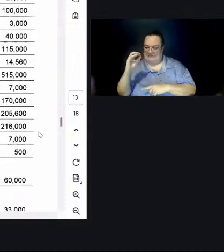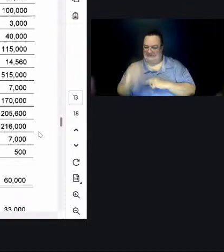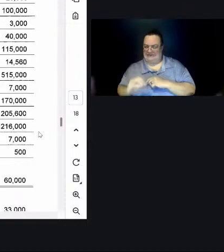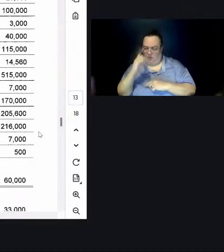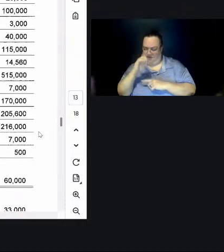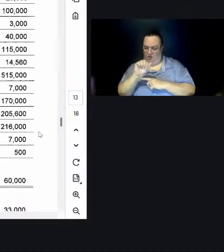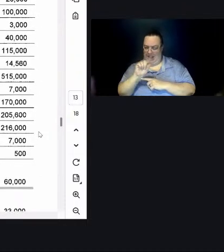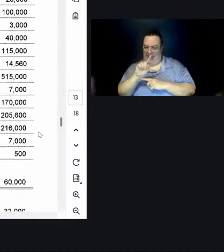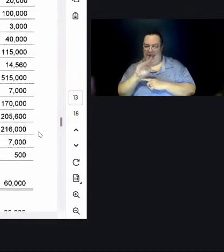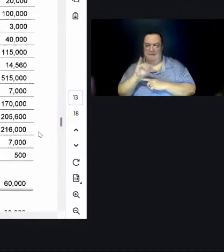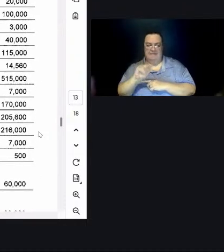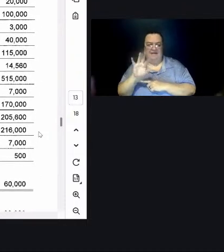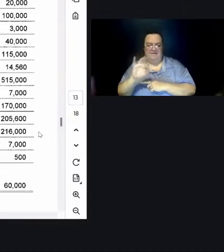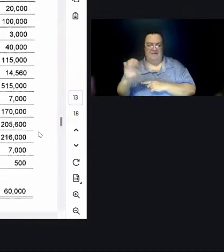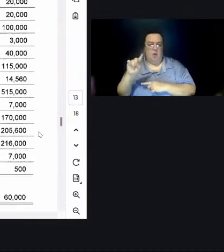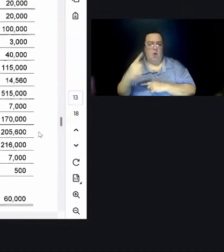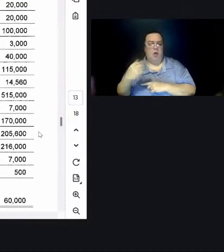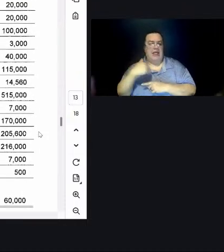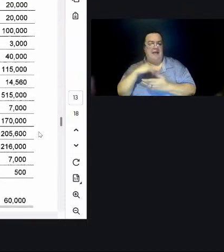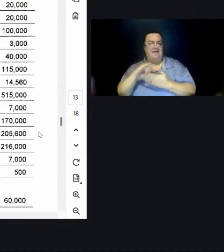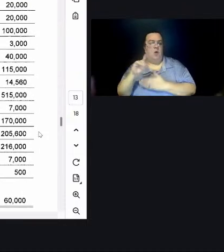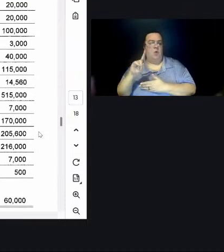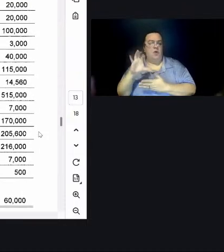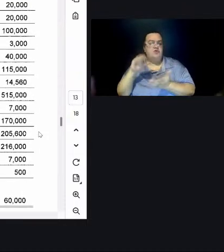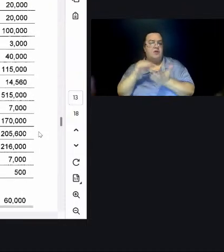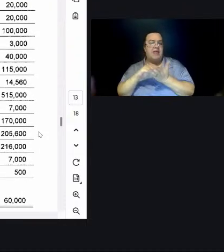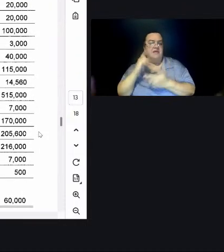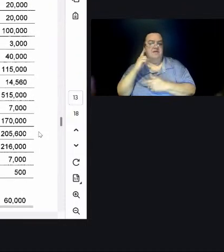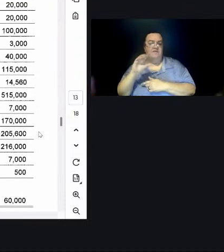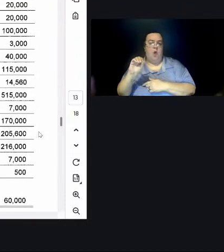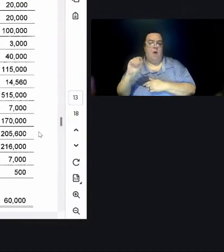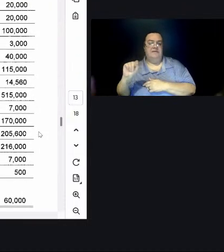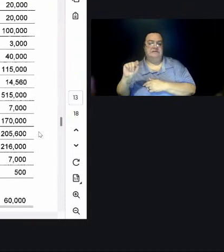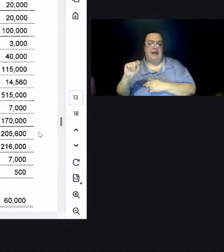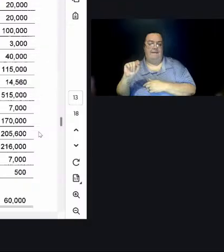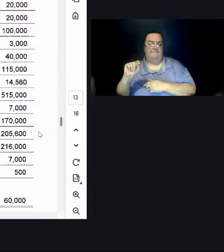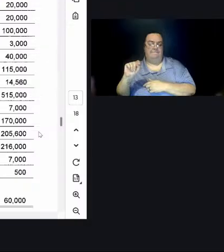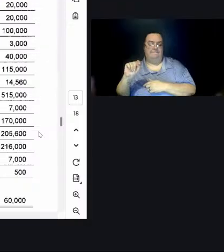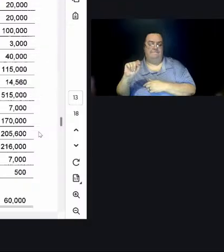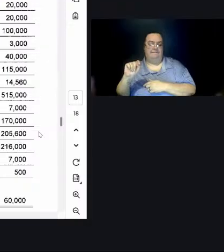fees and only has the 100,000 for overtime.